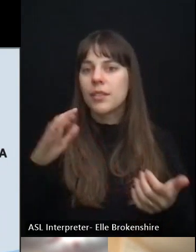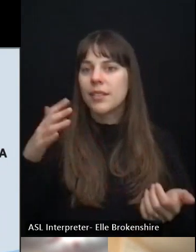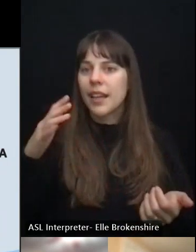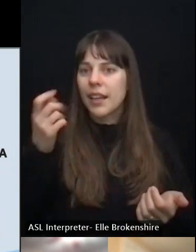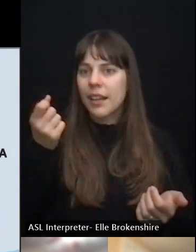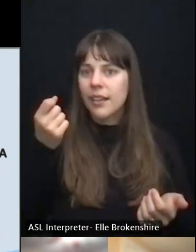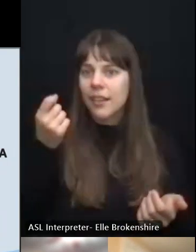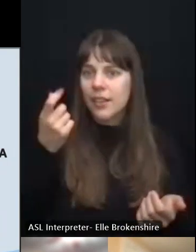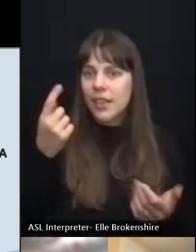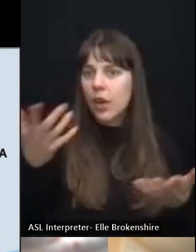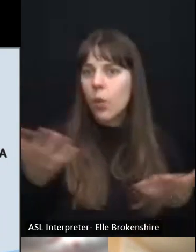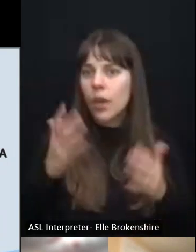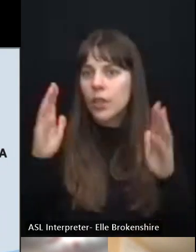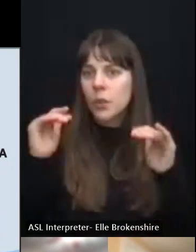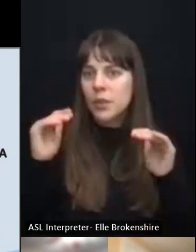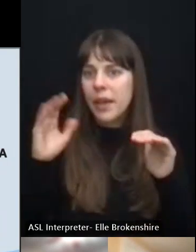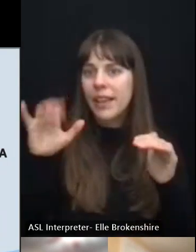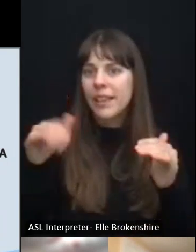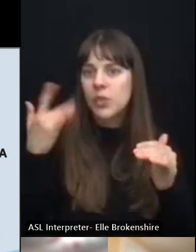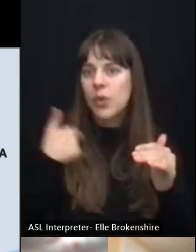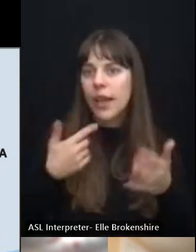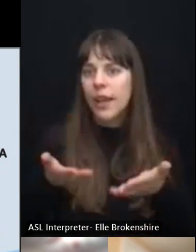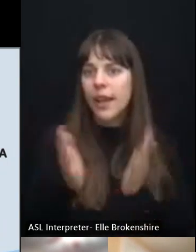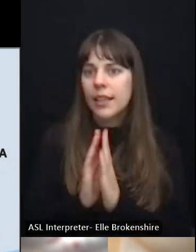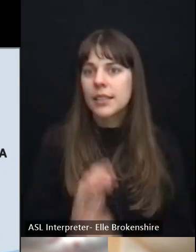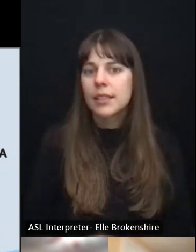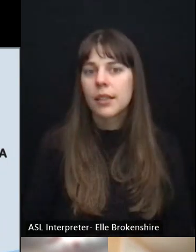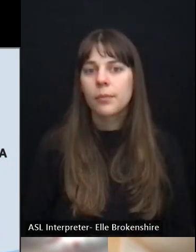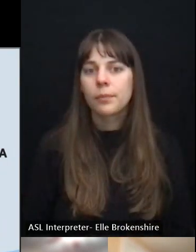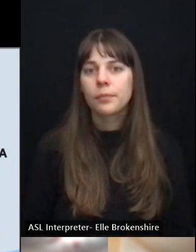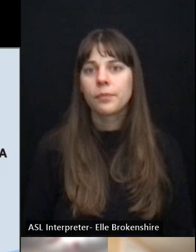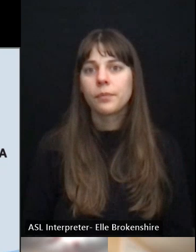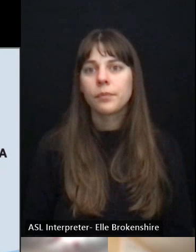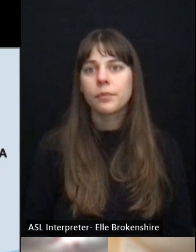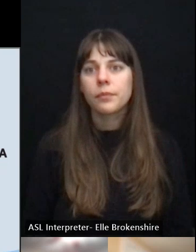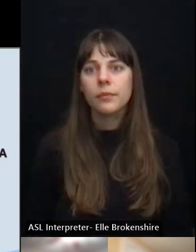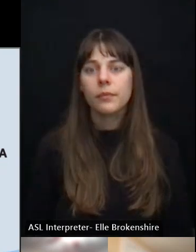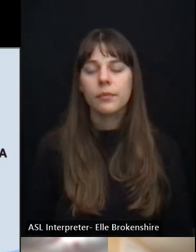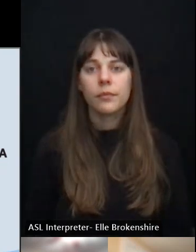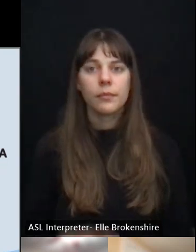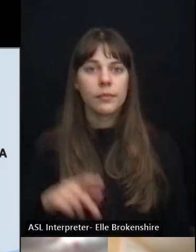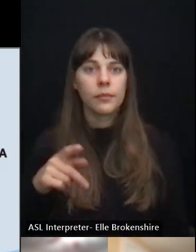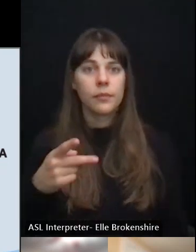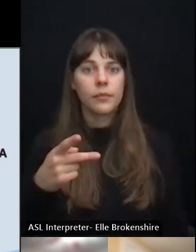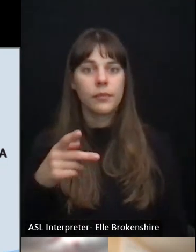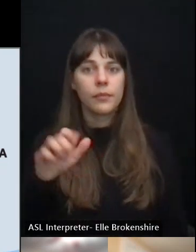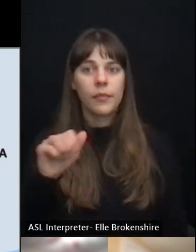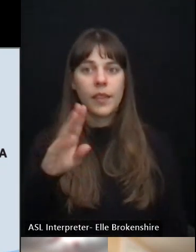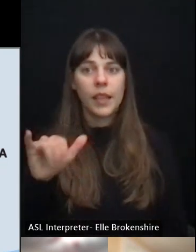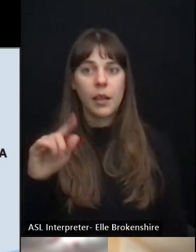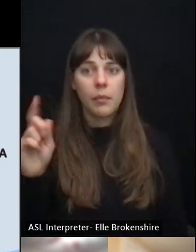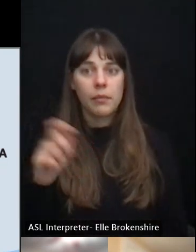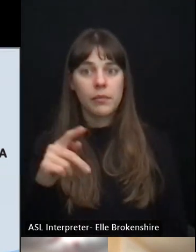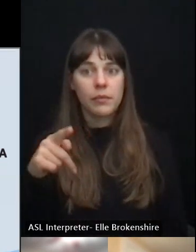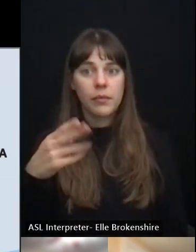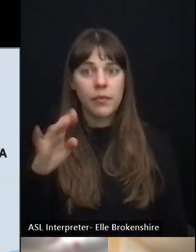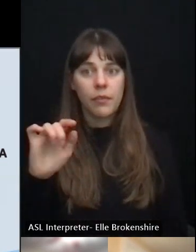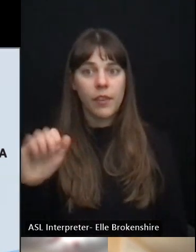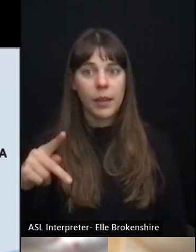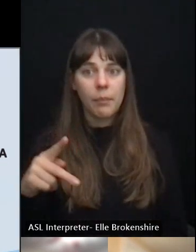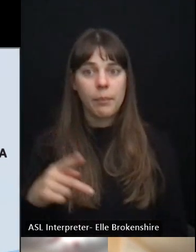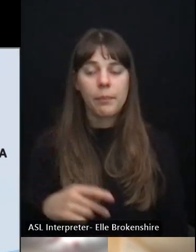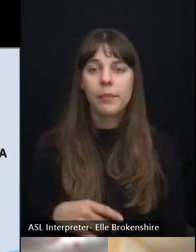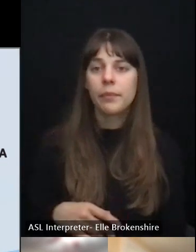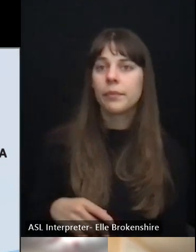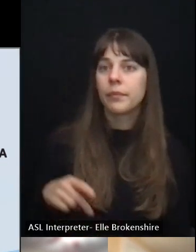to expect. So that's why I'm asking that question. Philip, do you want to take that one? We typically post